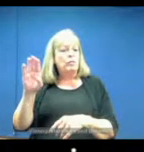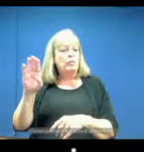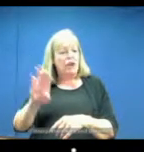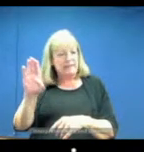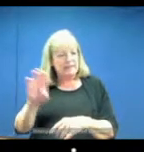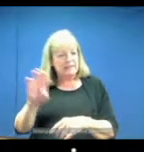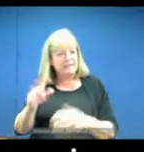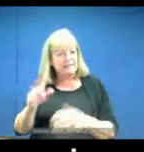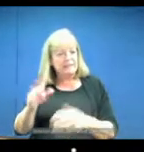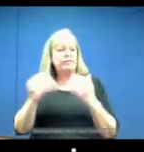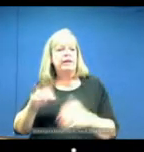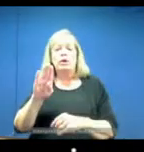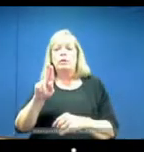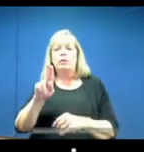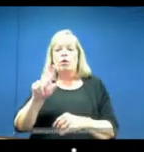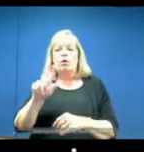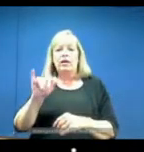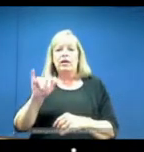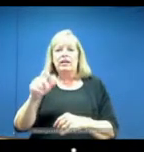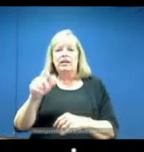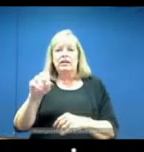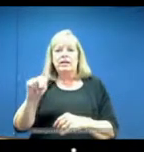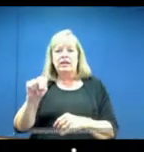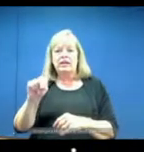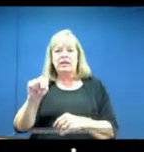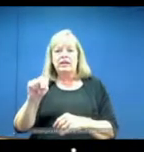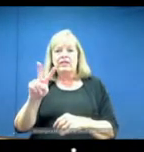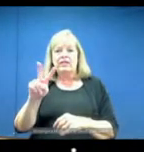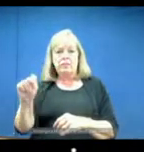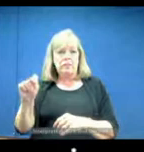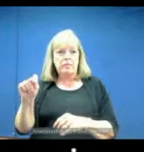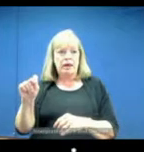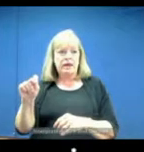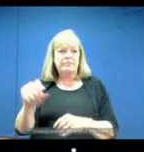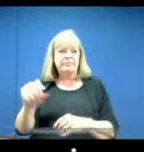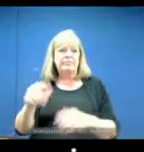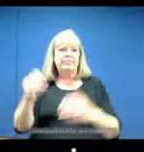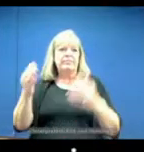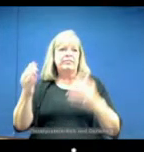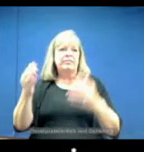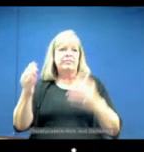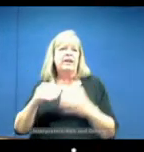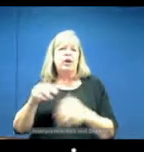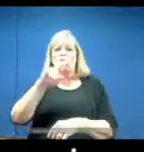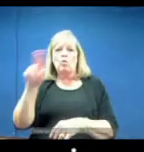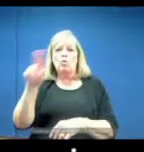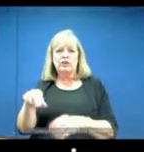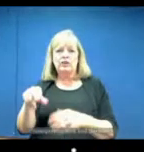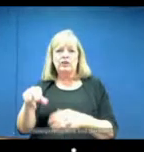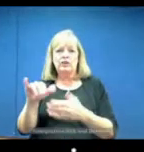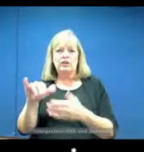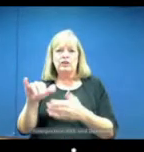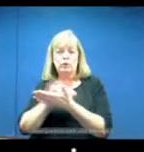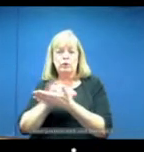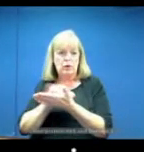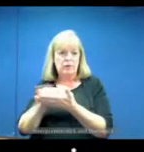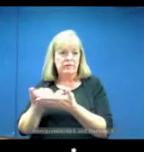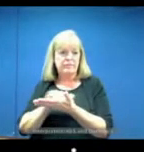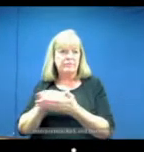Boston, Burlington, Vermont, Rochester, New